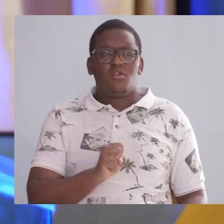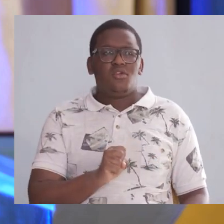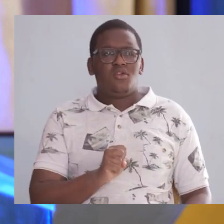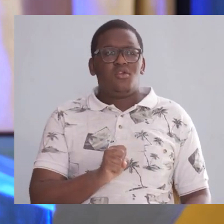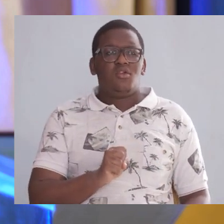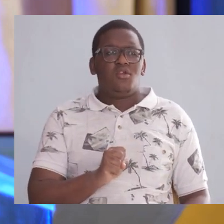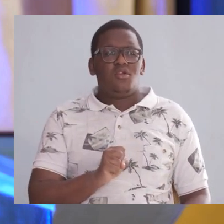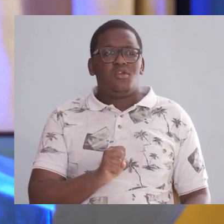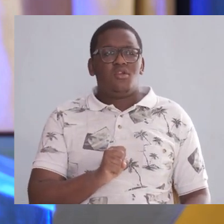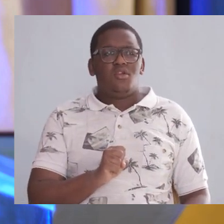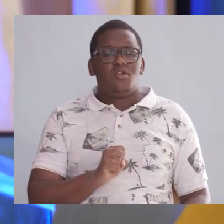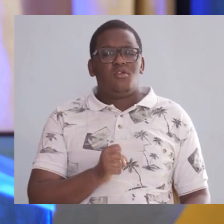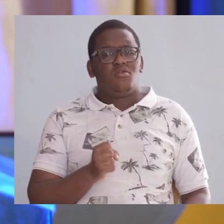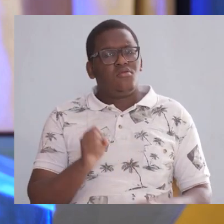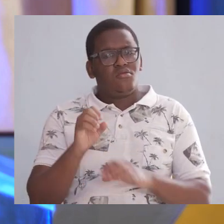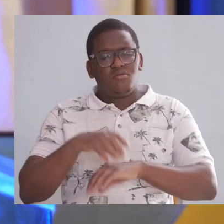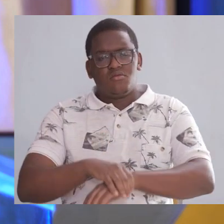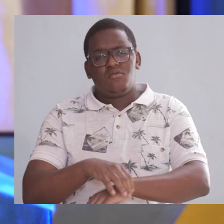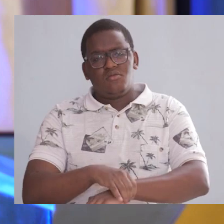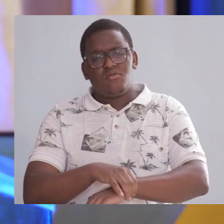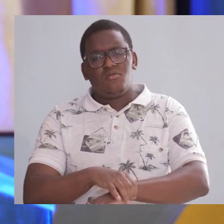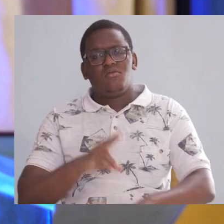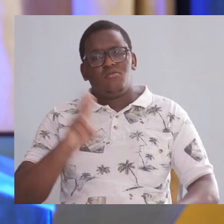they said they had ever stolen.